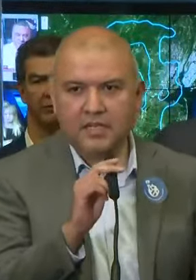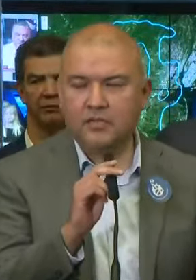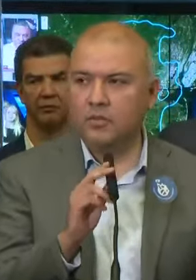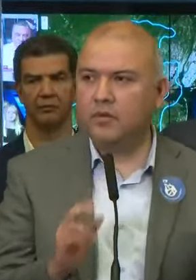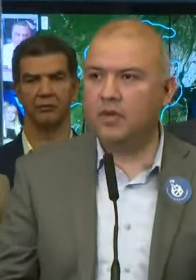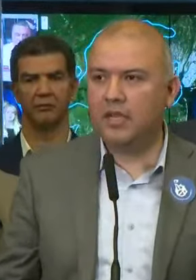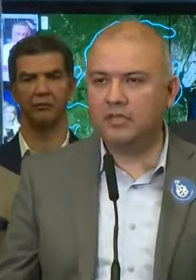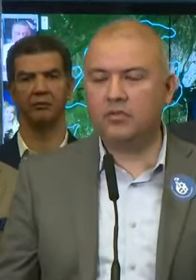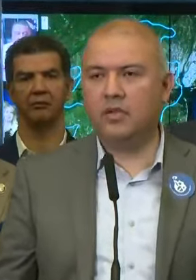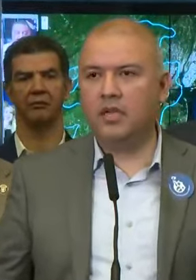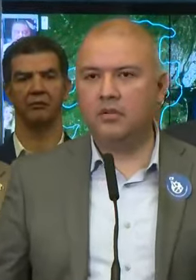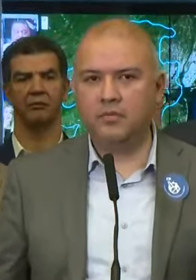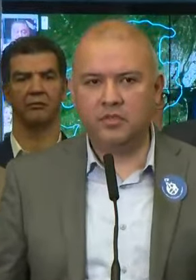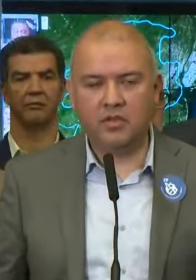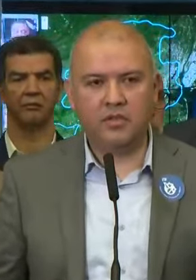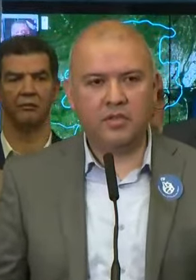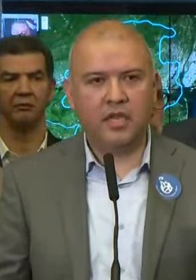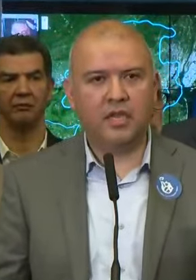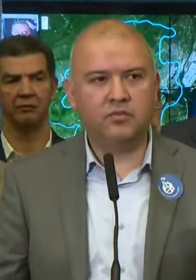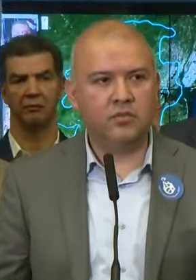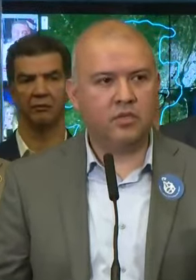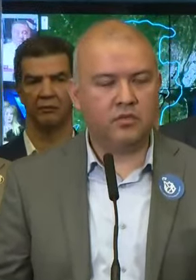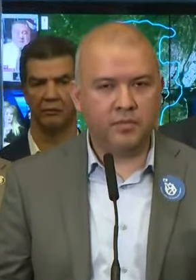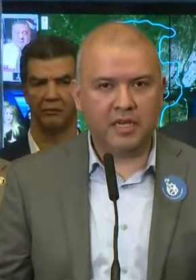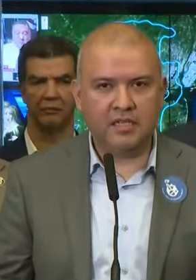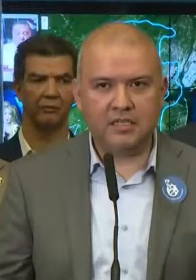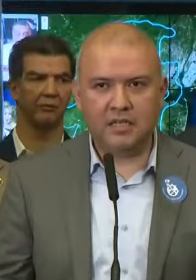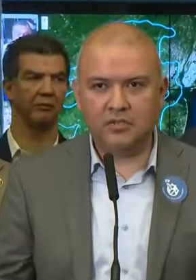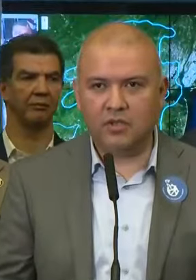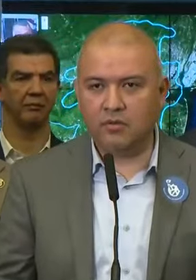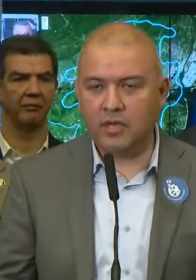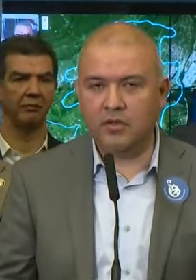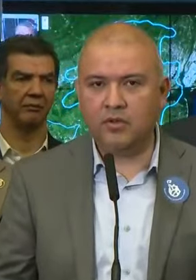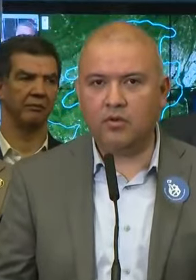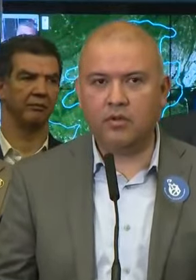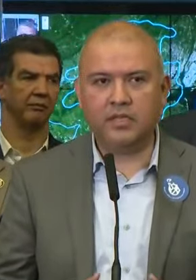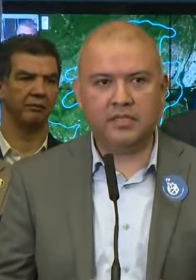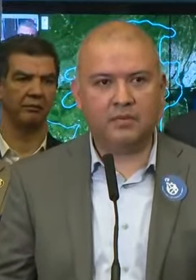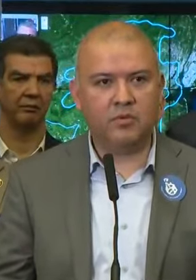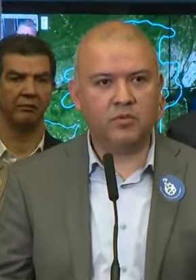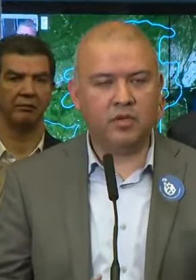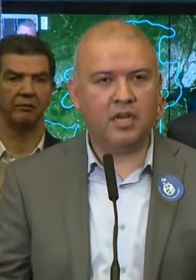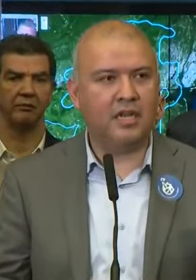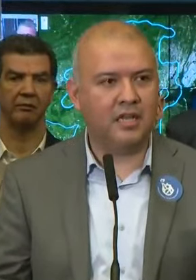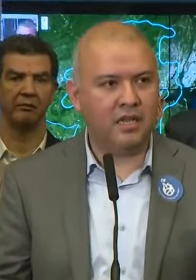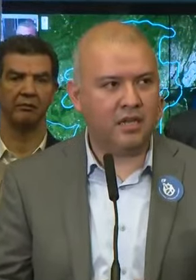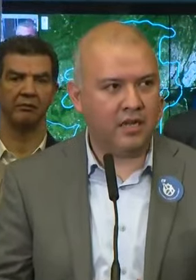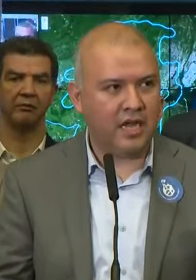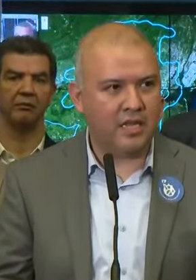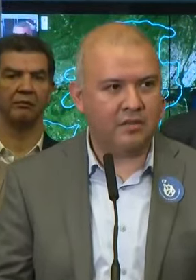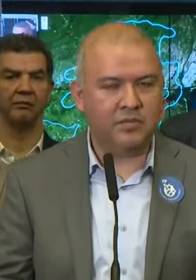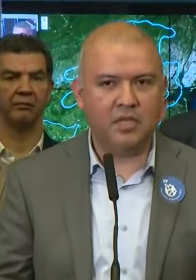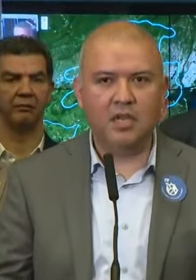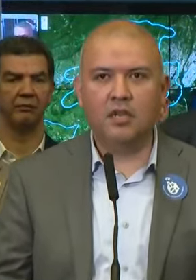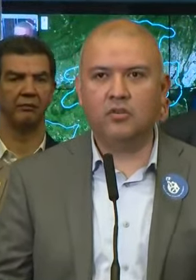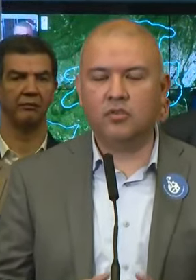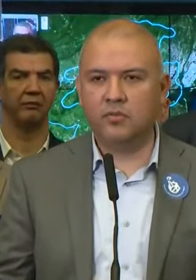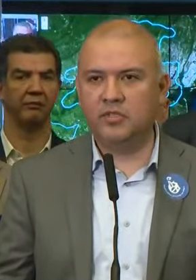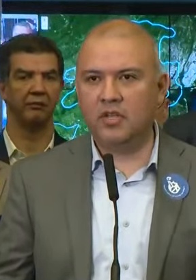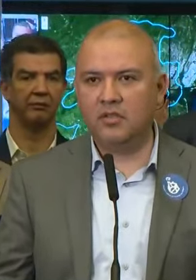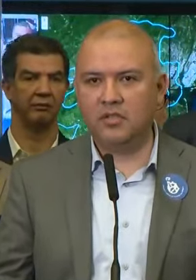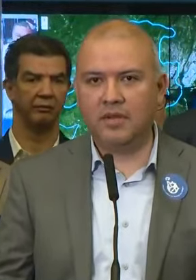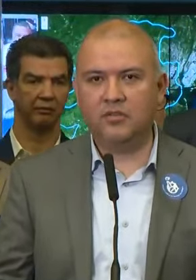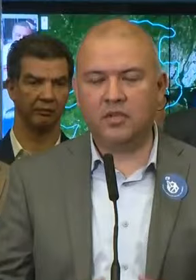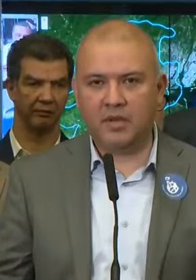Muy buenas tardes. Soy Manuel Castro, el comisionado de Asuntos de los Inmigrantes de la Ciudad de Nueva York. Hoy estamos con el alcalde Eric Adams,